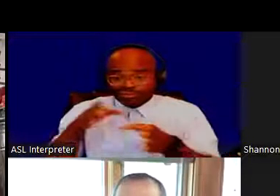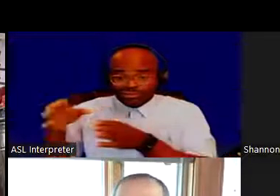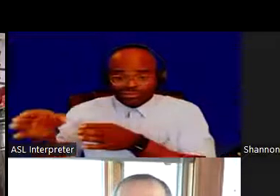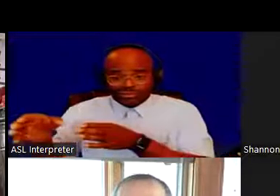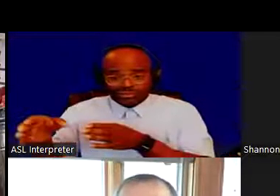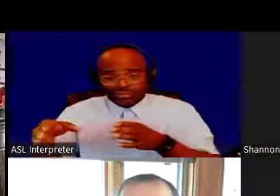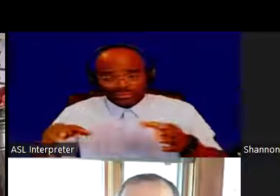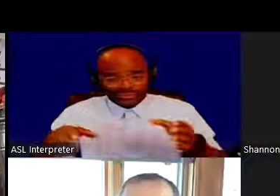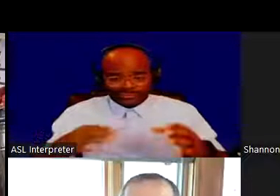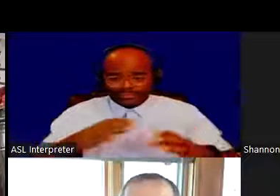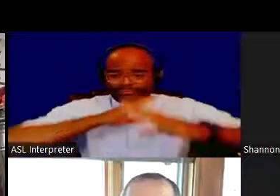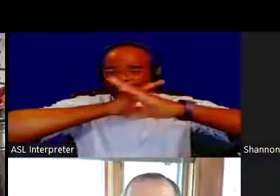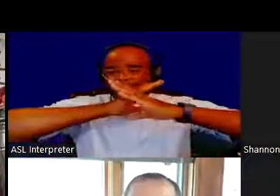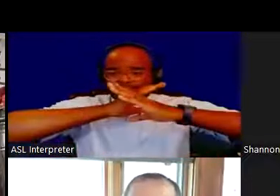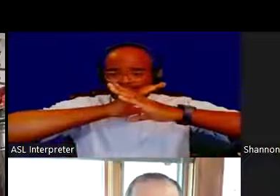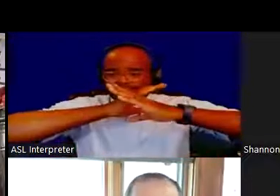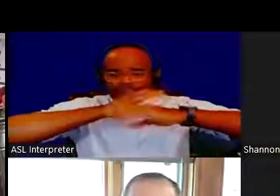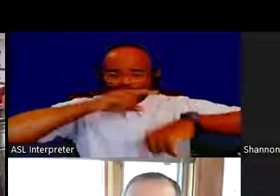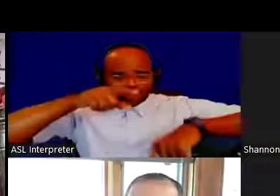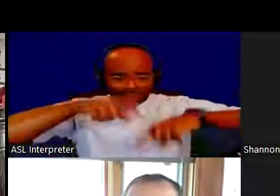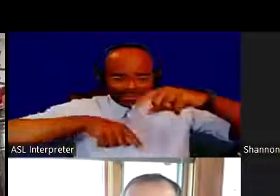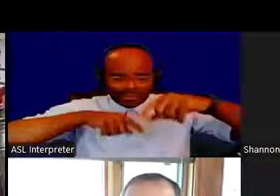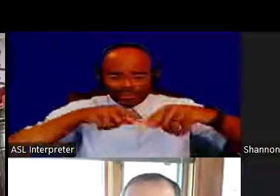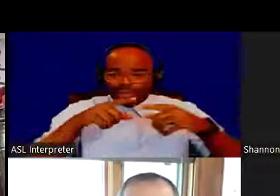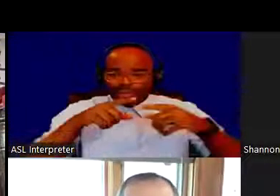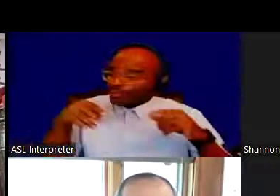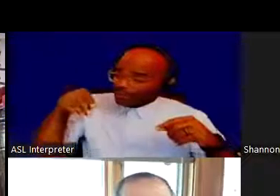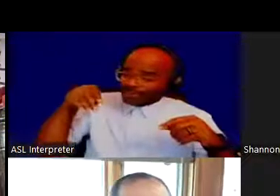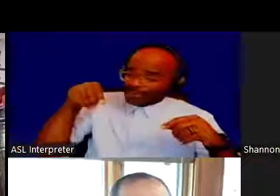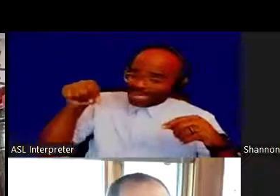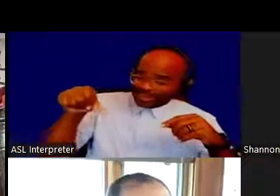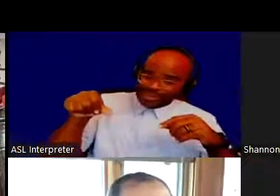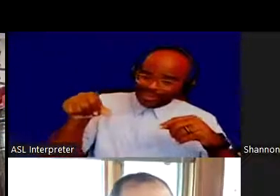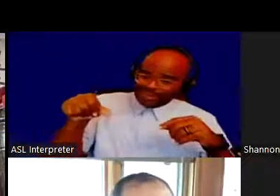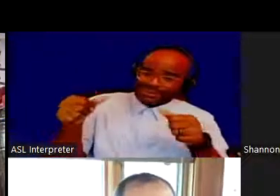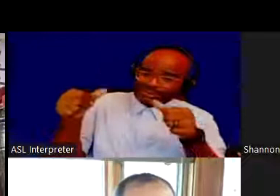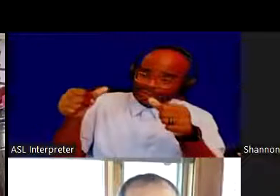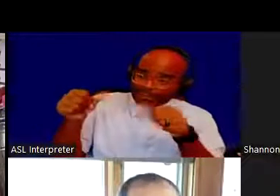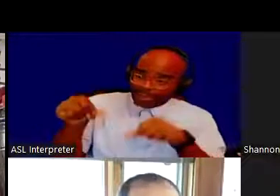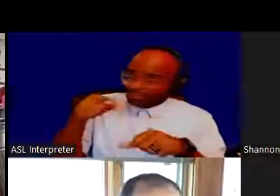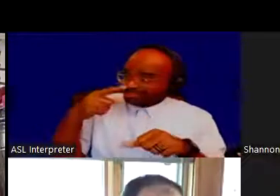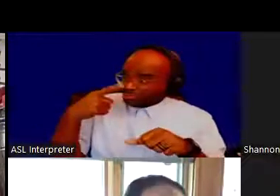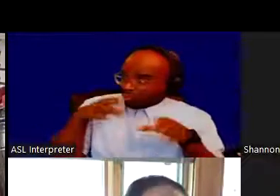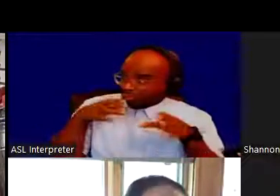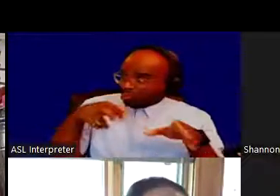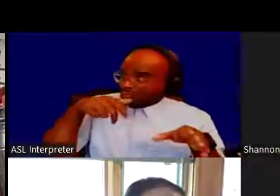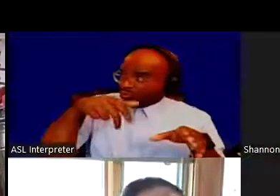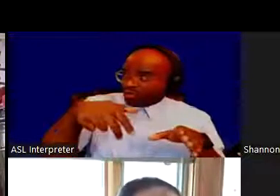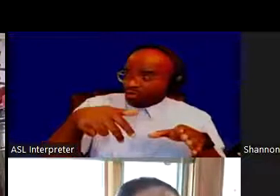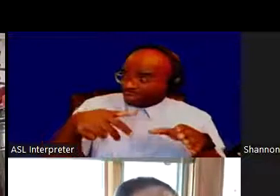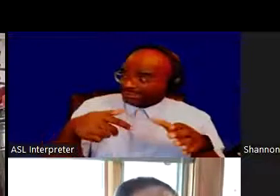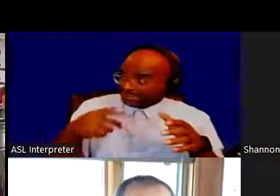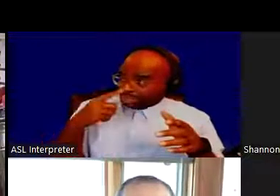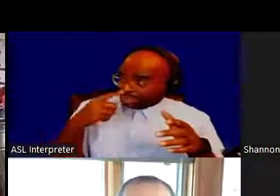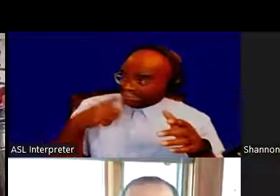are blocked off. You have to pay a deposit just to walk down some of these aisles and see what's in them.